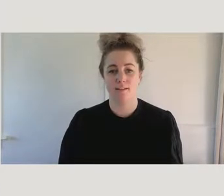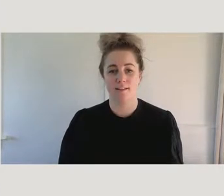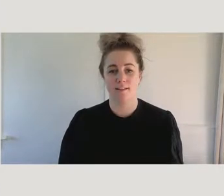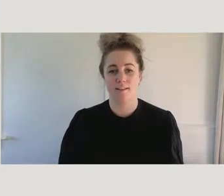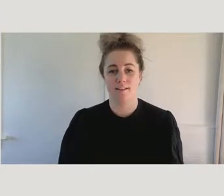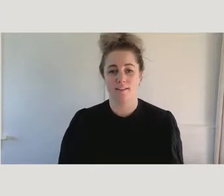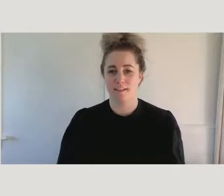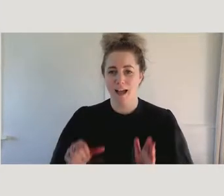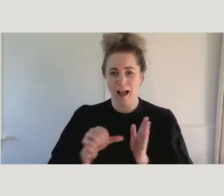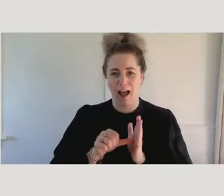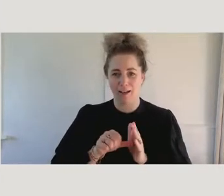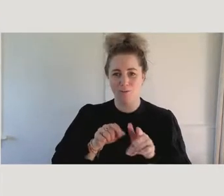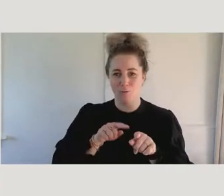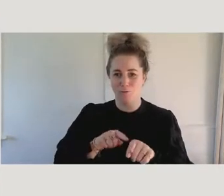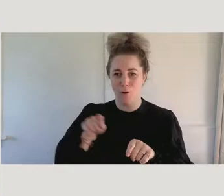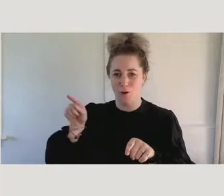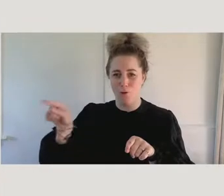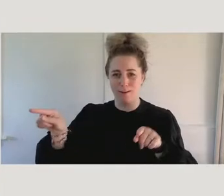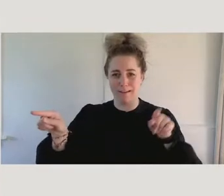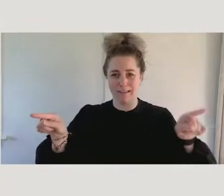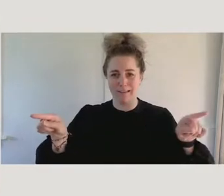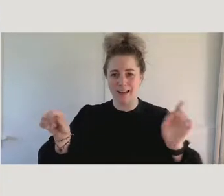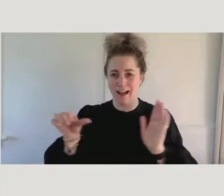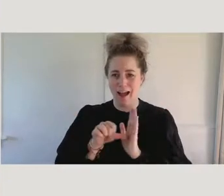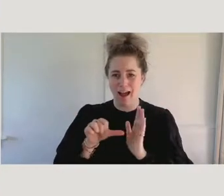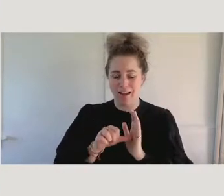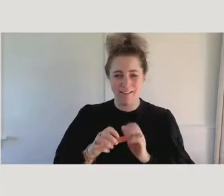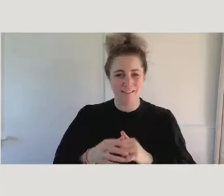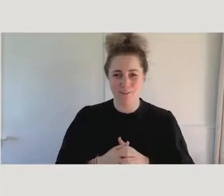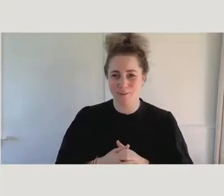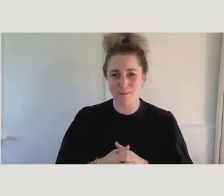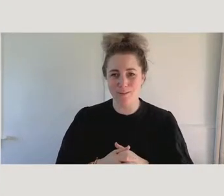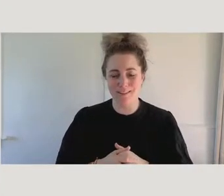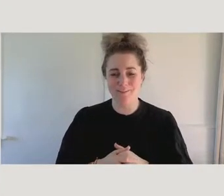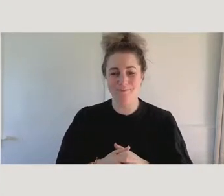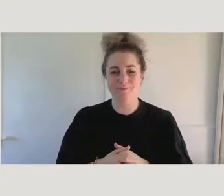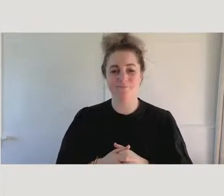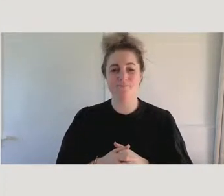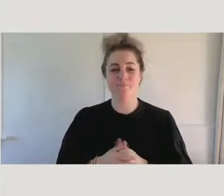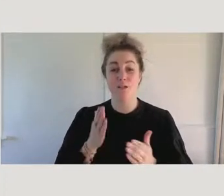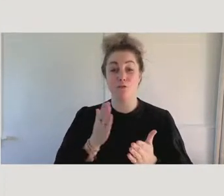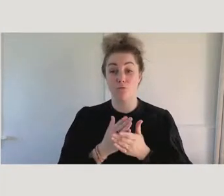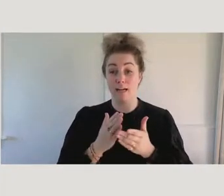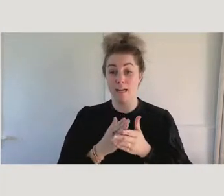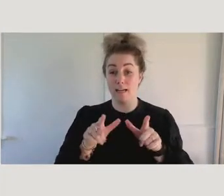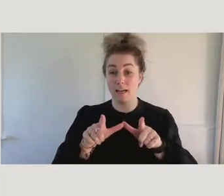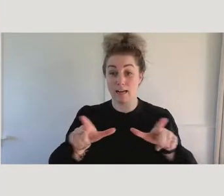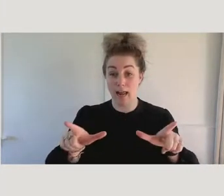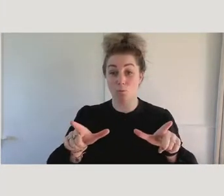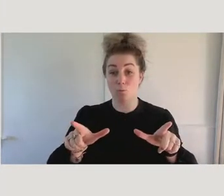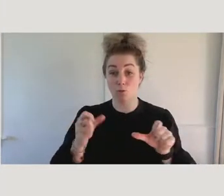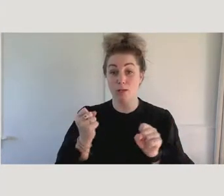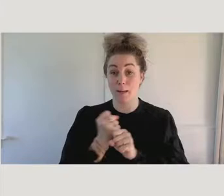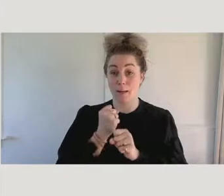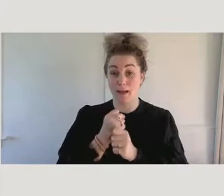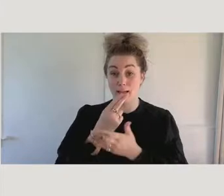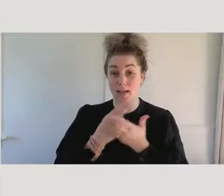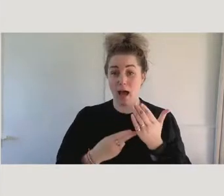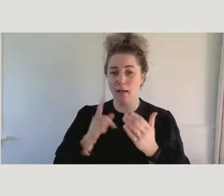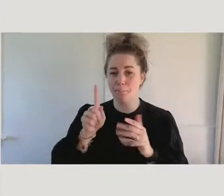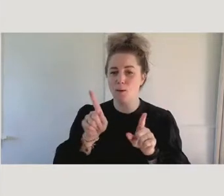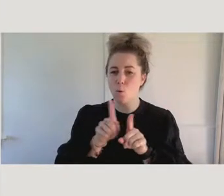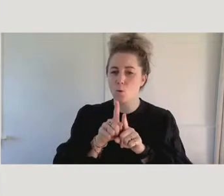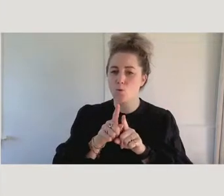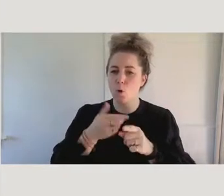had to follow these two um really it the language and the making the art but it's also the